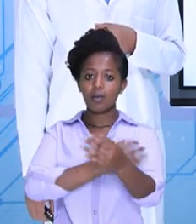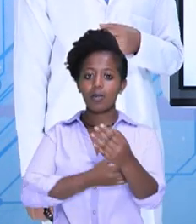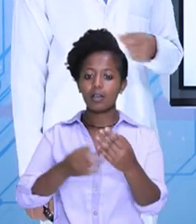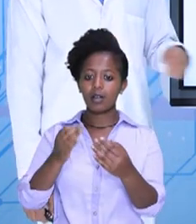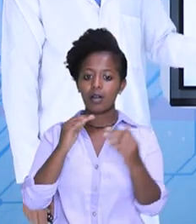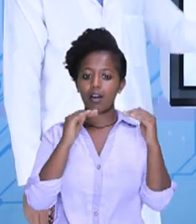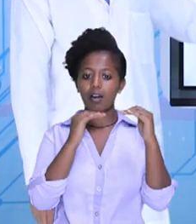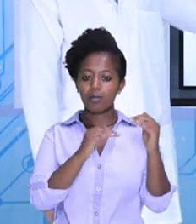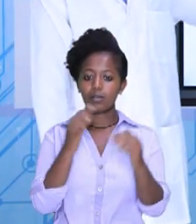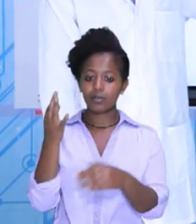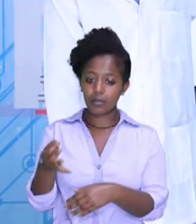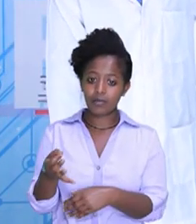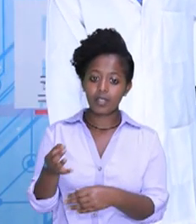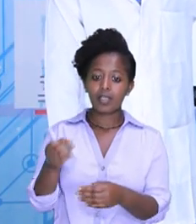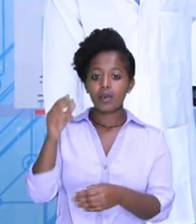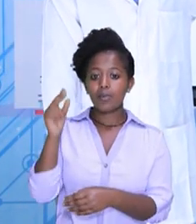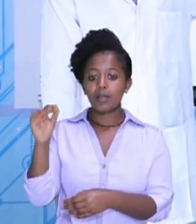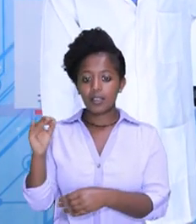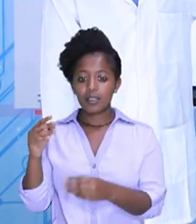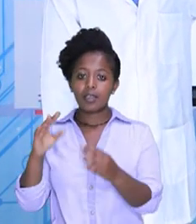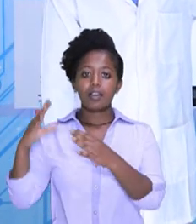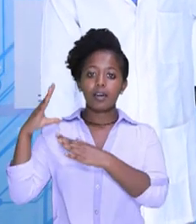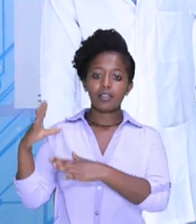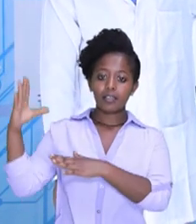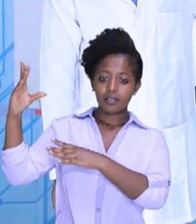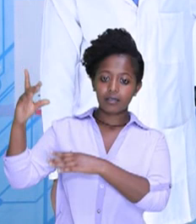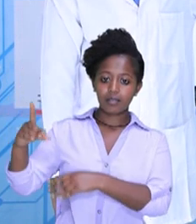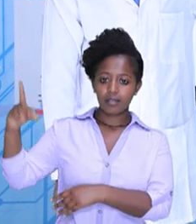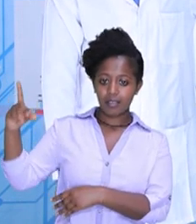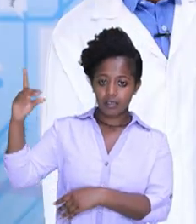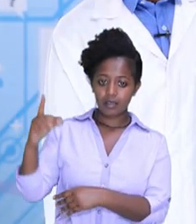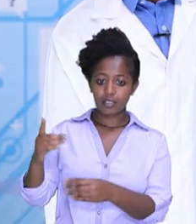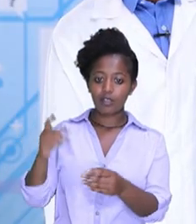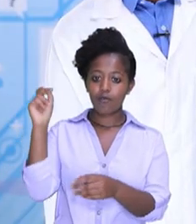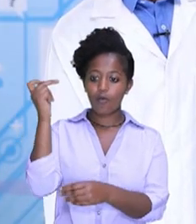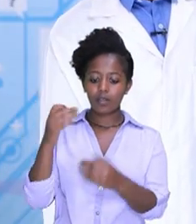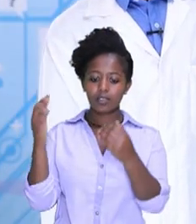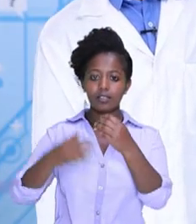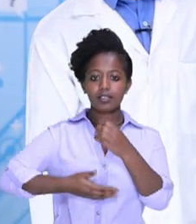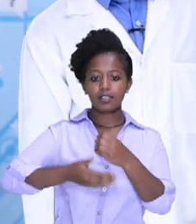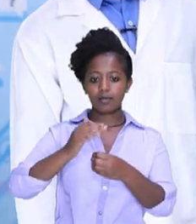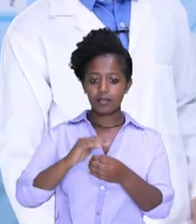coverage. And on the Bale Highlands, you can find also the forest coverages.